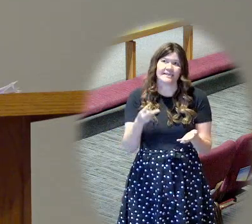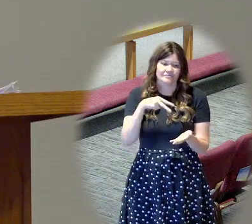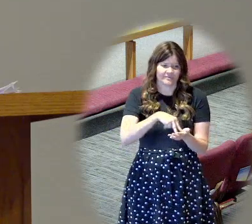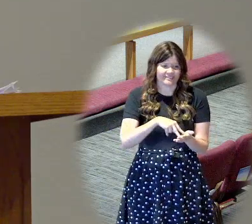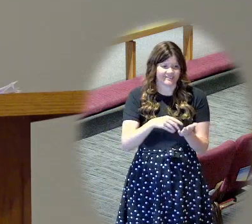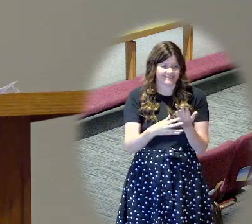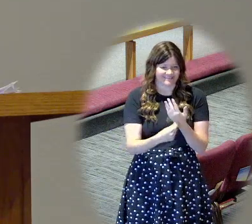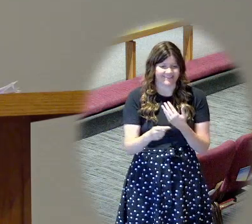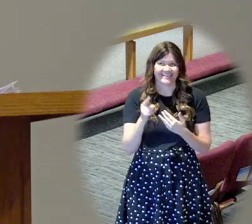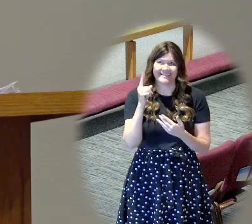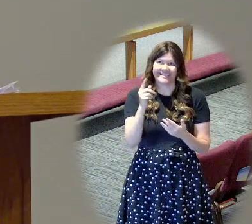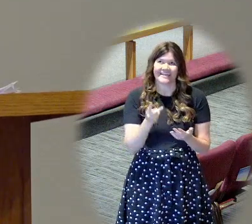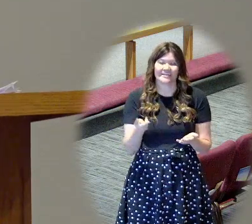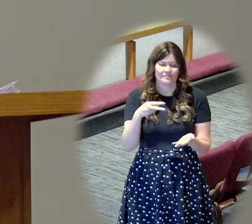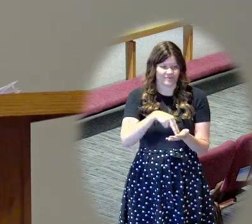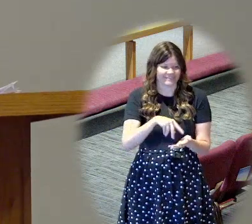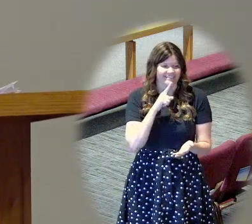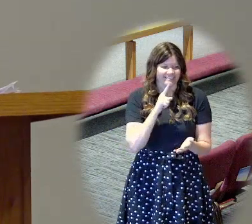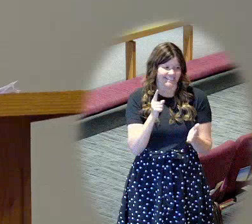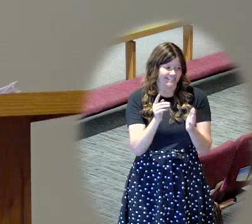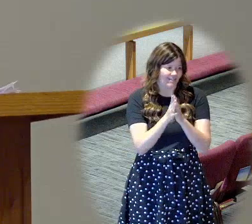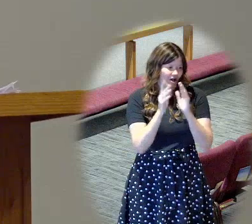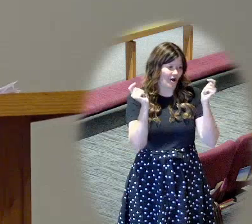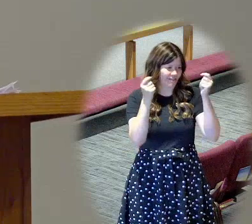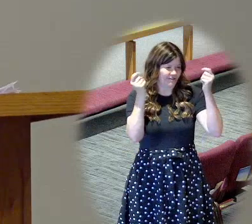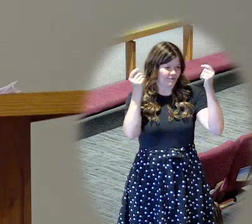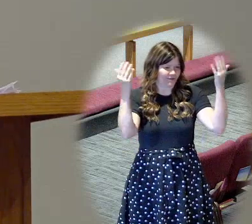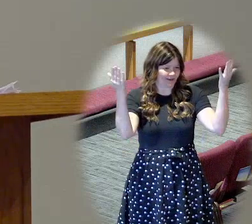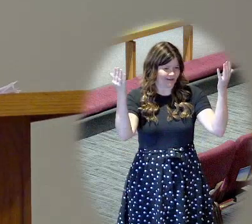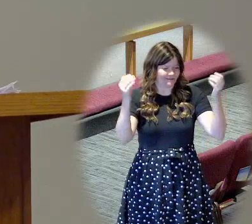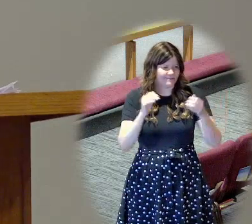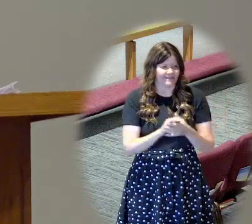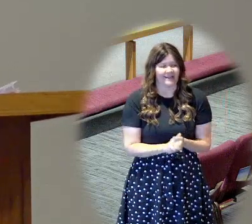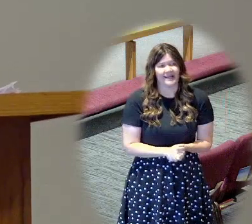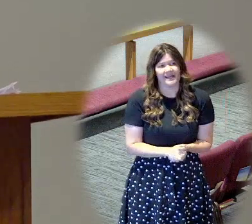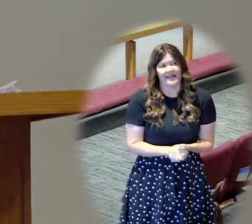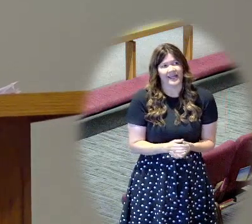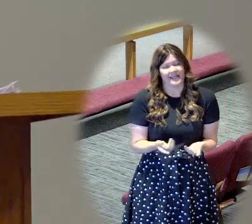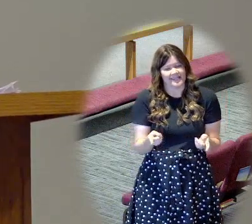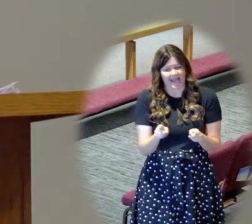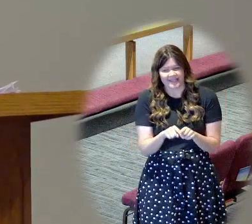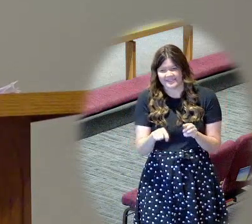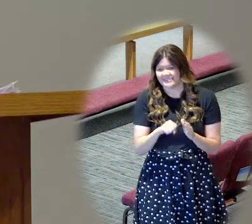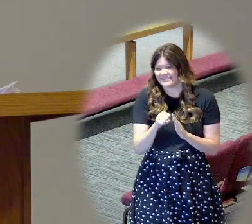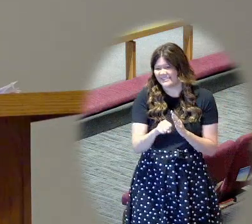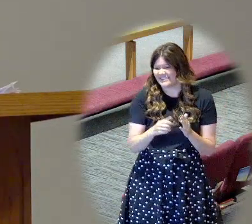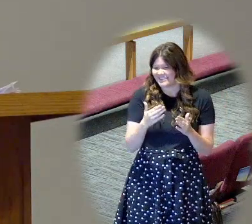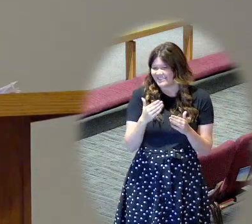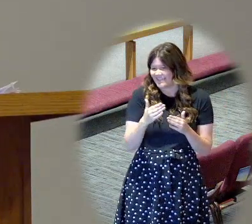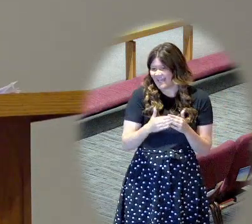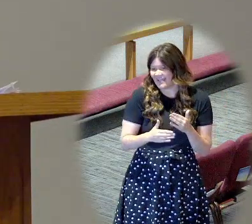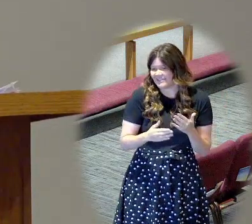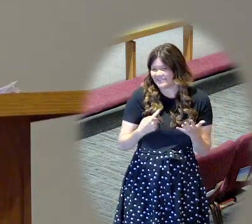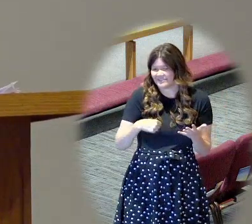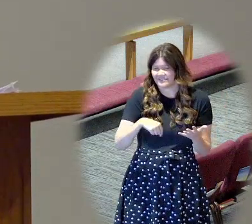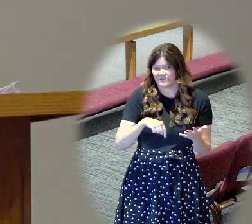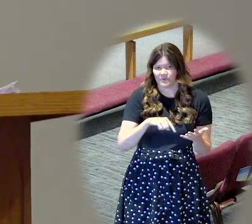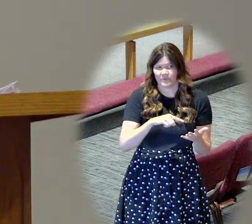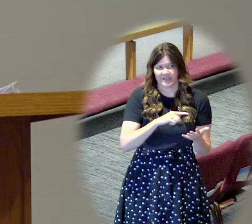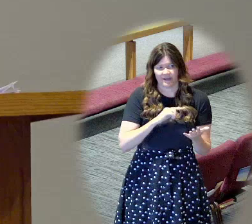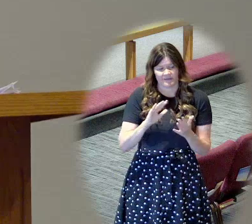Hallelujah. As the season draws to a close, we kind of pivot from that greeting a little